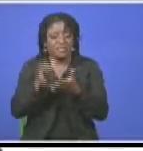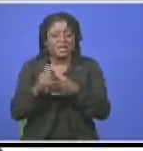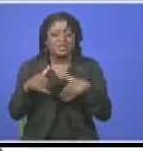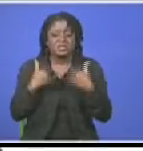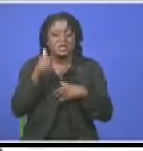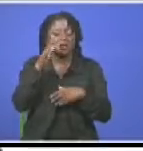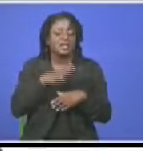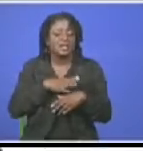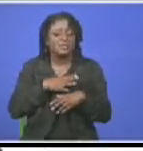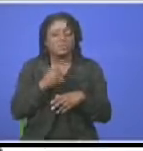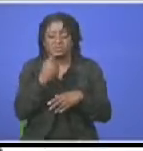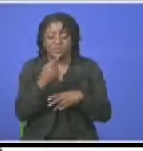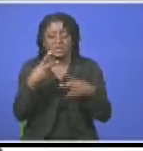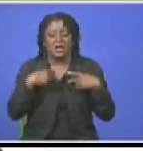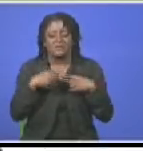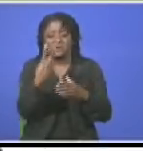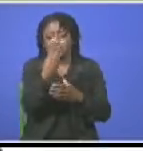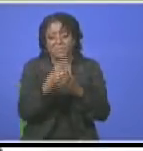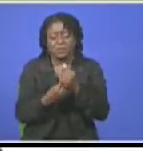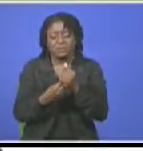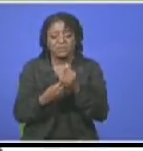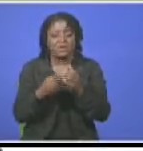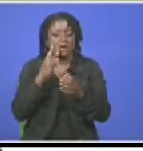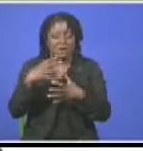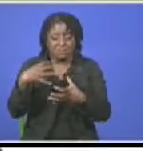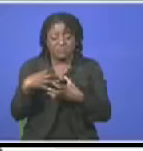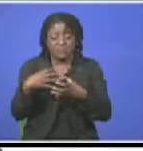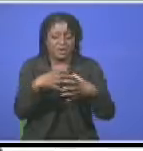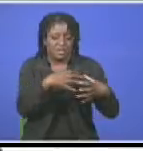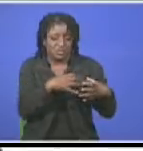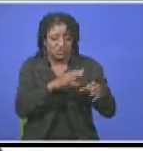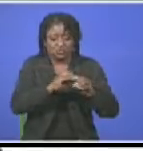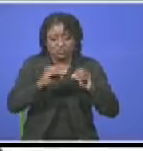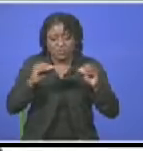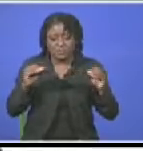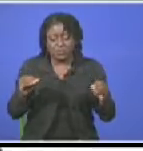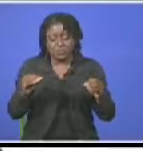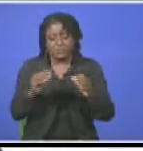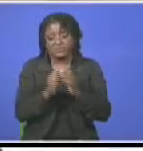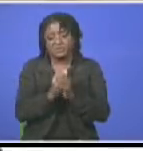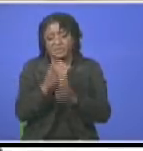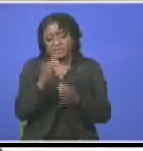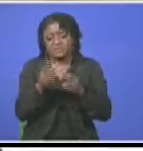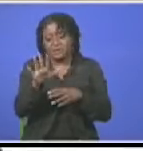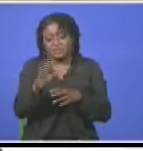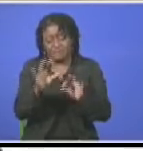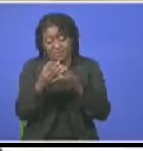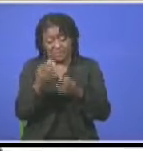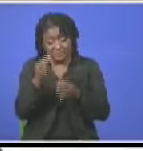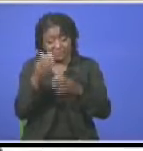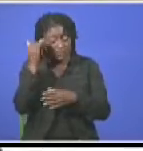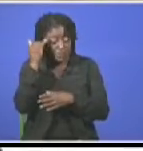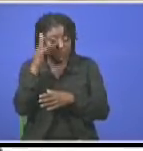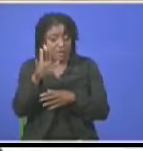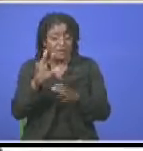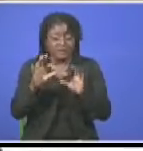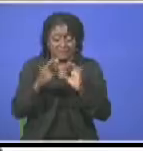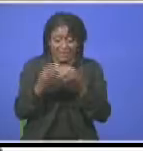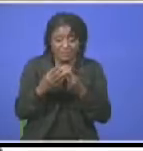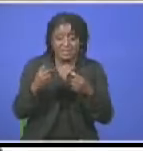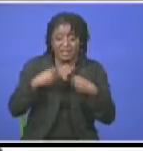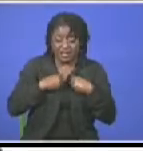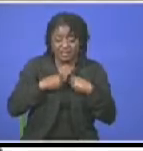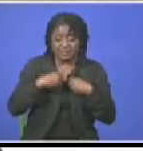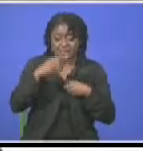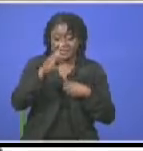advised to have both her breasts off. If you know that your family is BRCA positive,